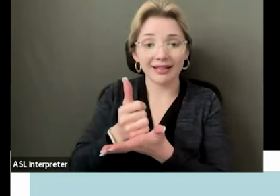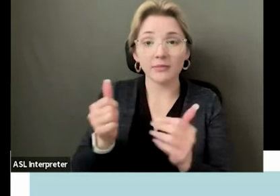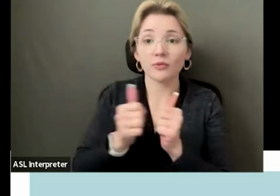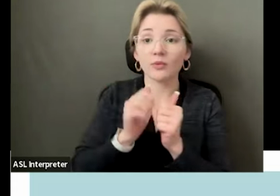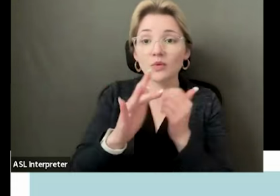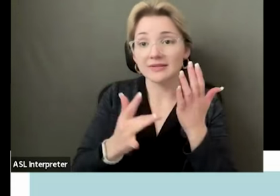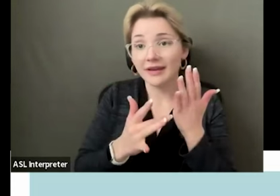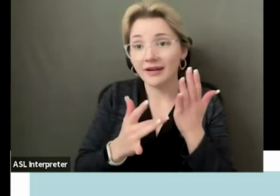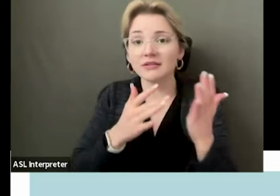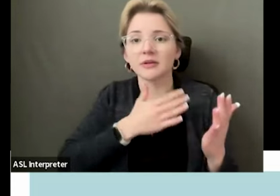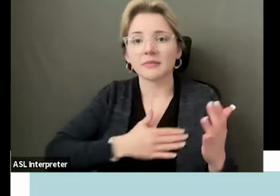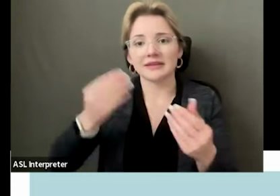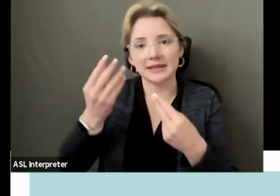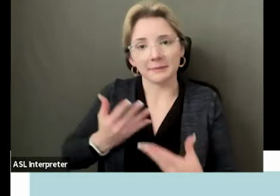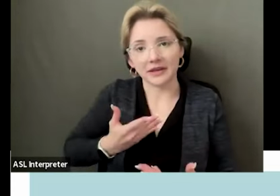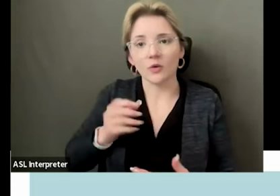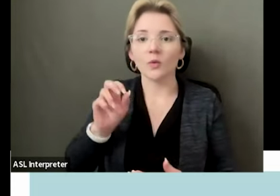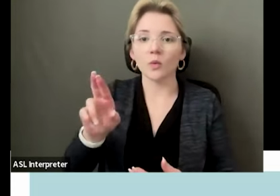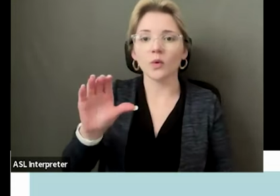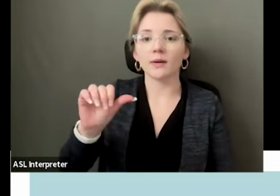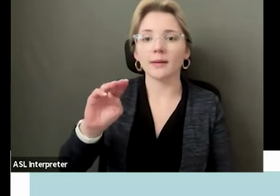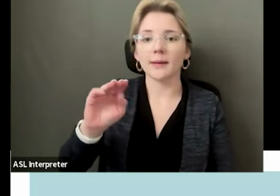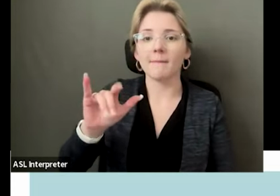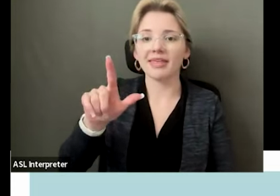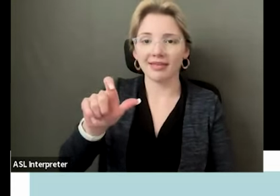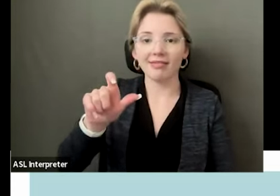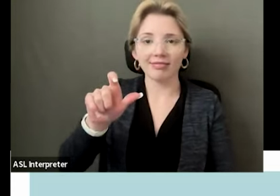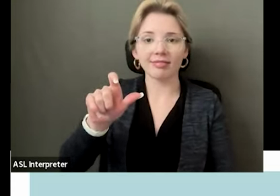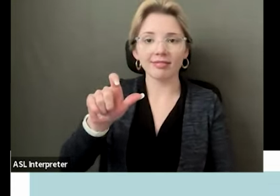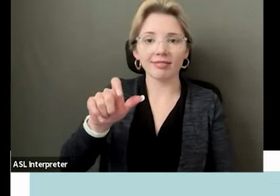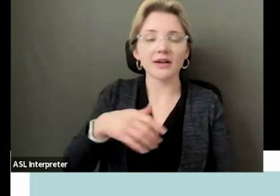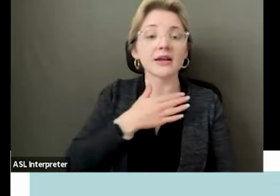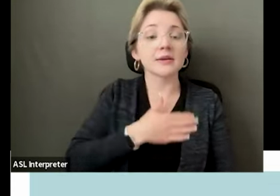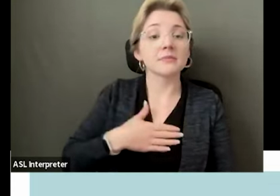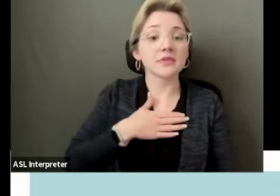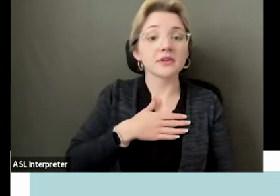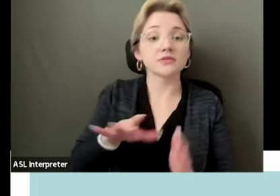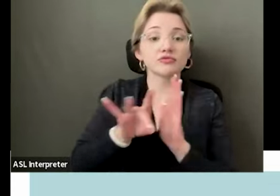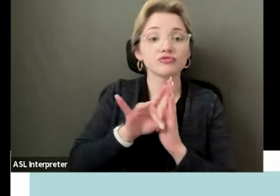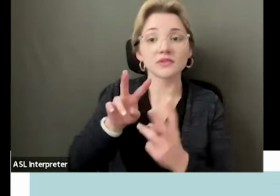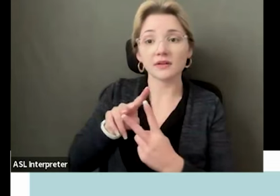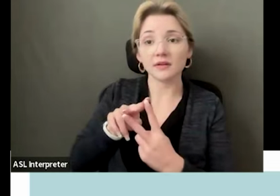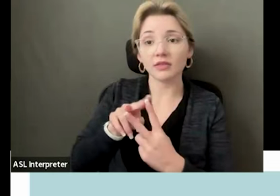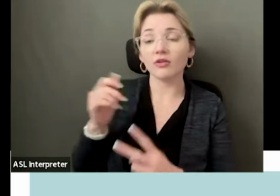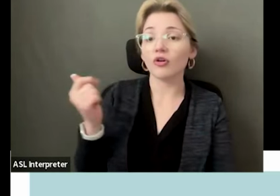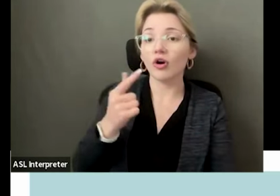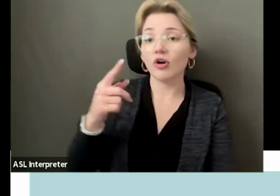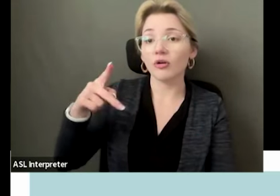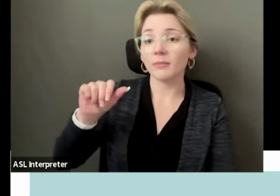message myself or Camille by changing the to recipient in the chat box to either all panelist hosts or directly to myself.